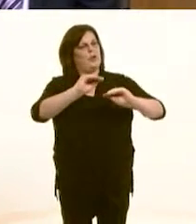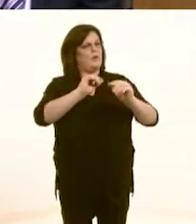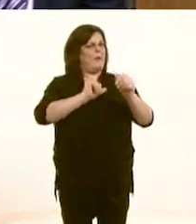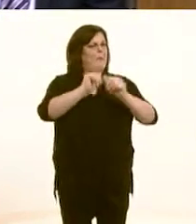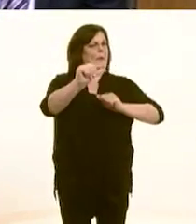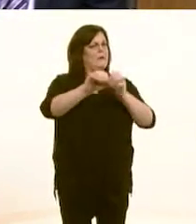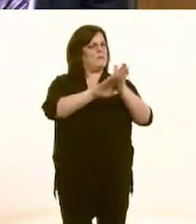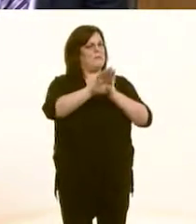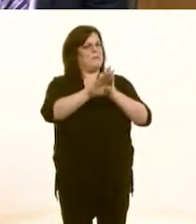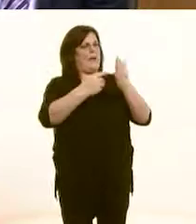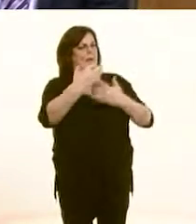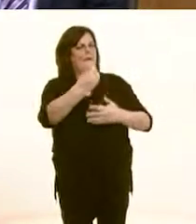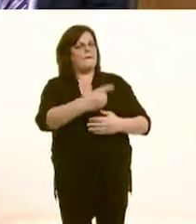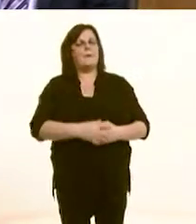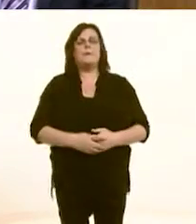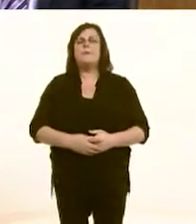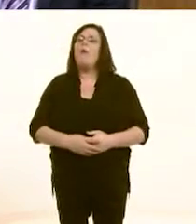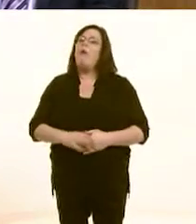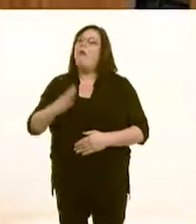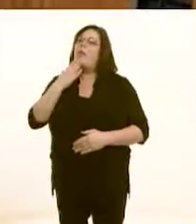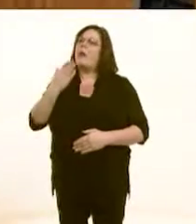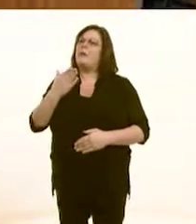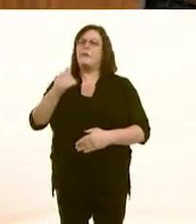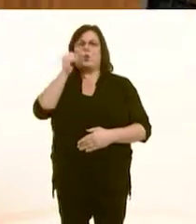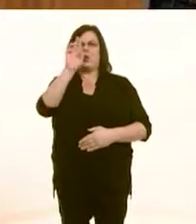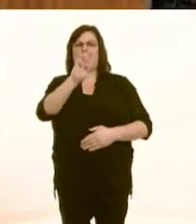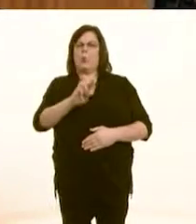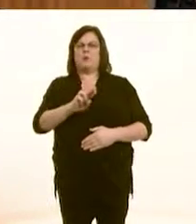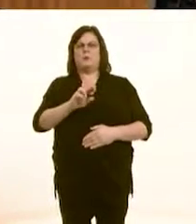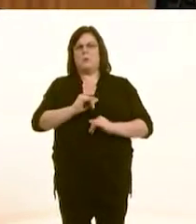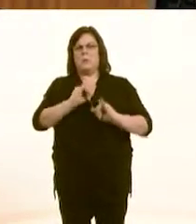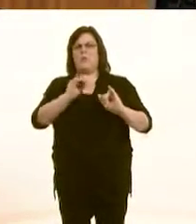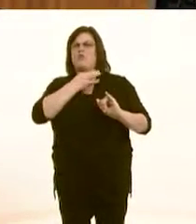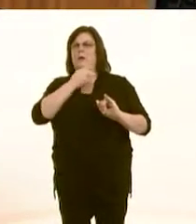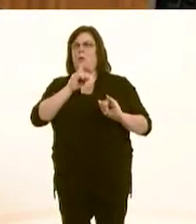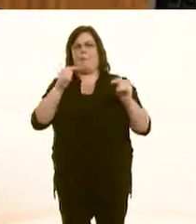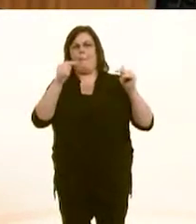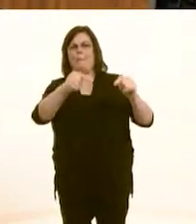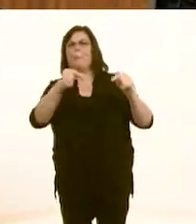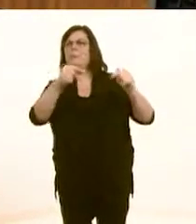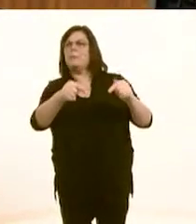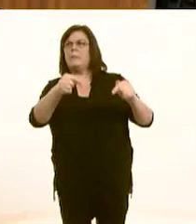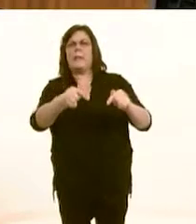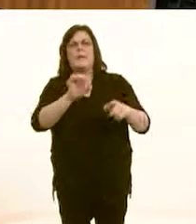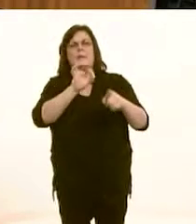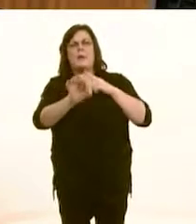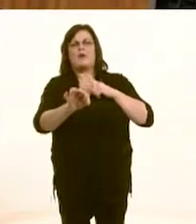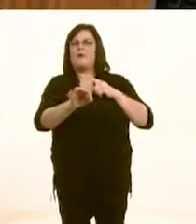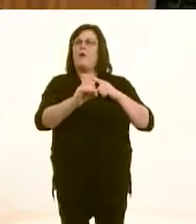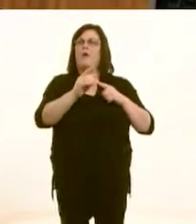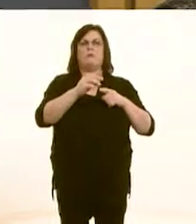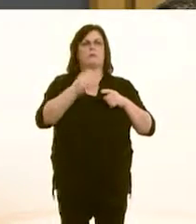outcomes. Thank you, First Minister. Bullying in school is a particular risk for ethnic minority pupils and